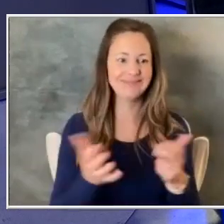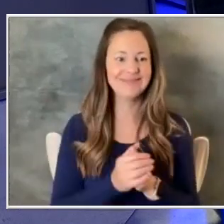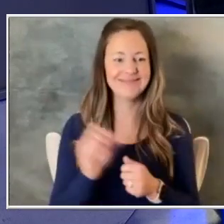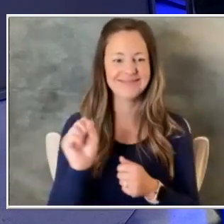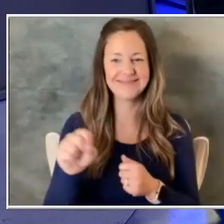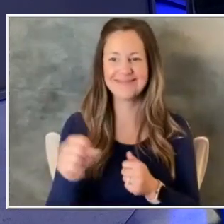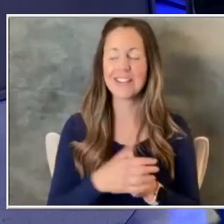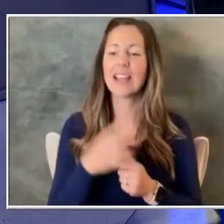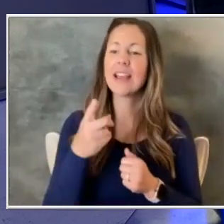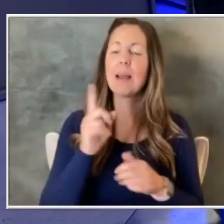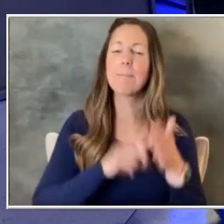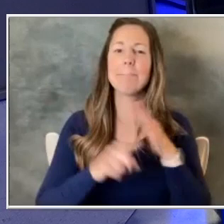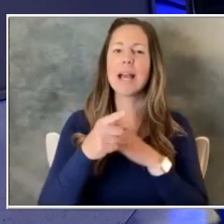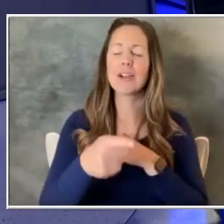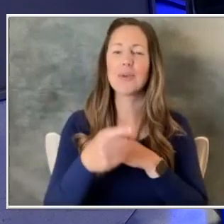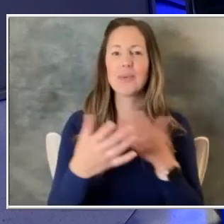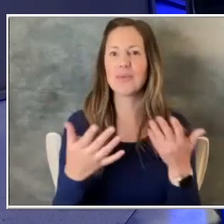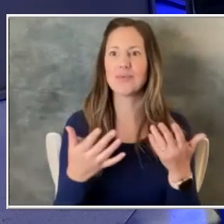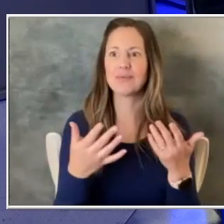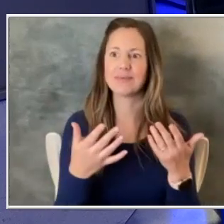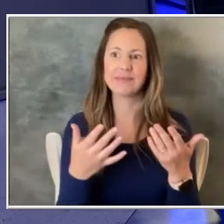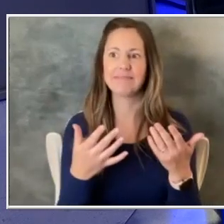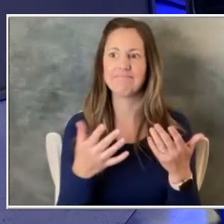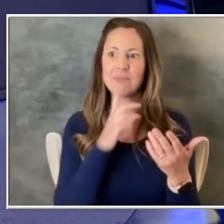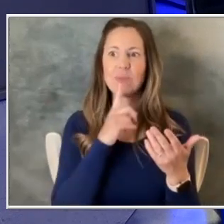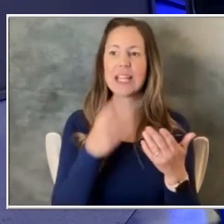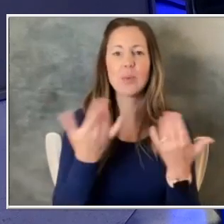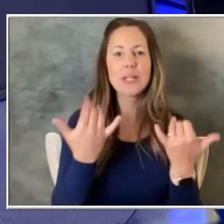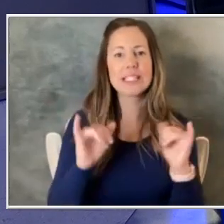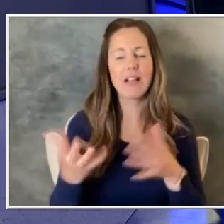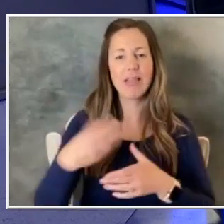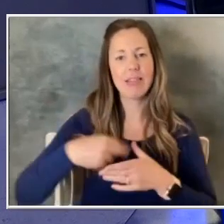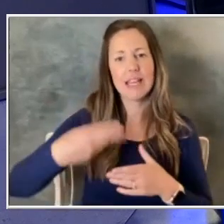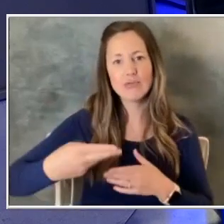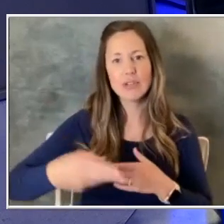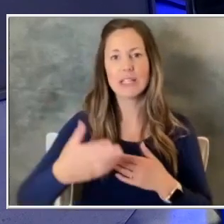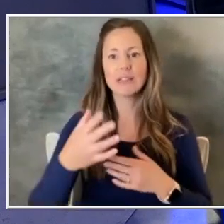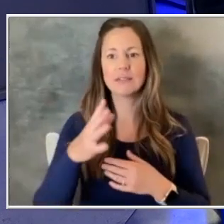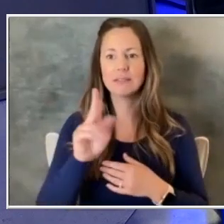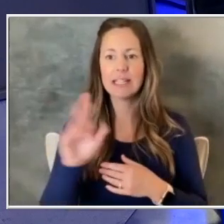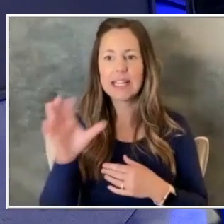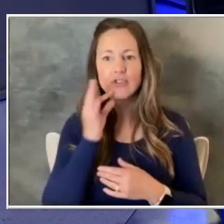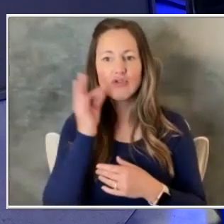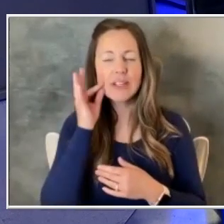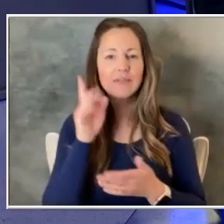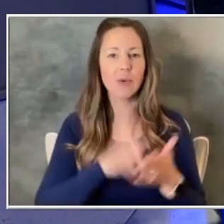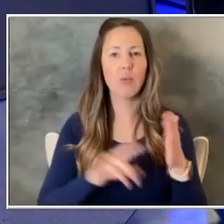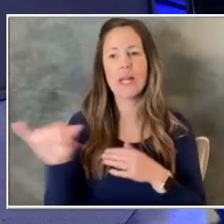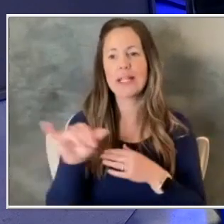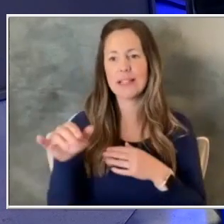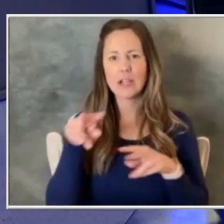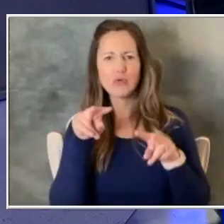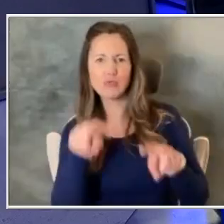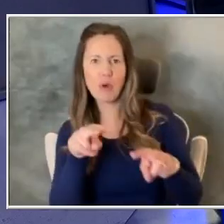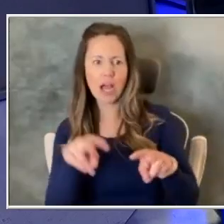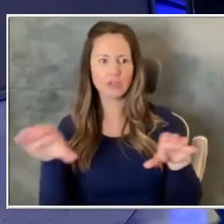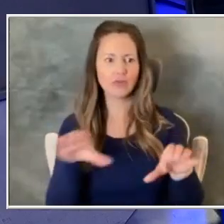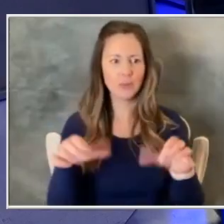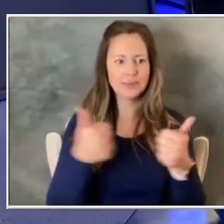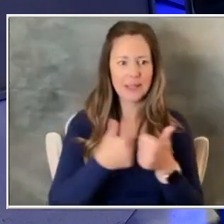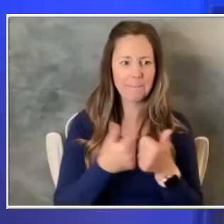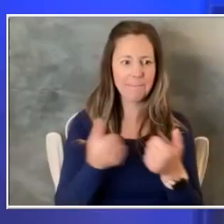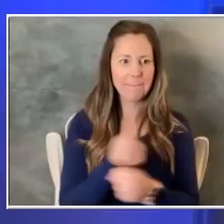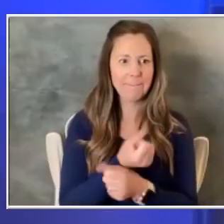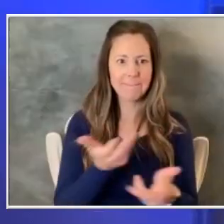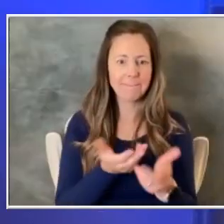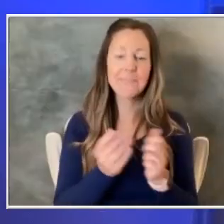this. You'll always be part of history, part of the Kansas City Chiefs. Just talk to us about what it's like to watch them doing what they're doing now. Yeah, no,